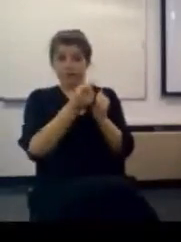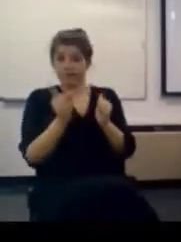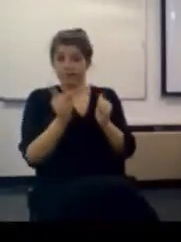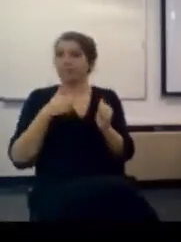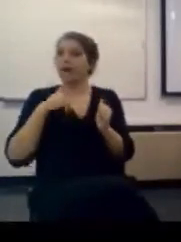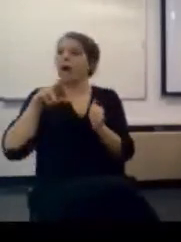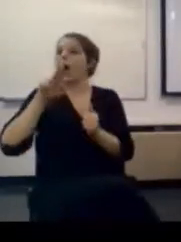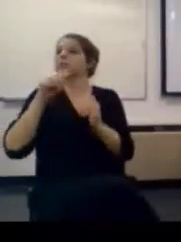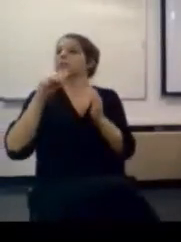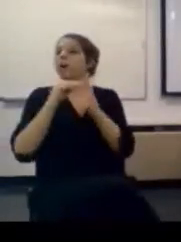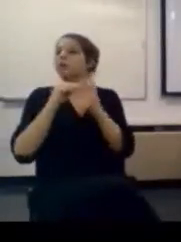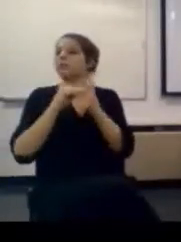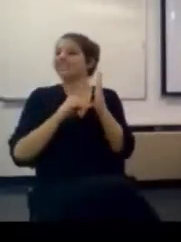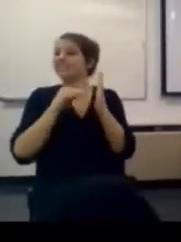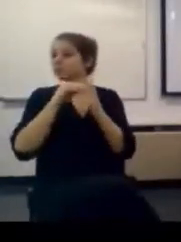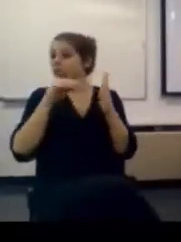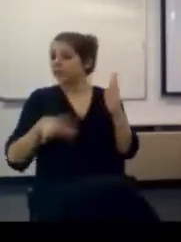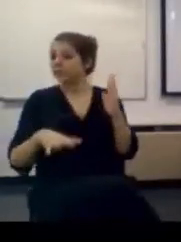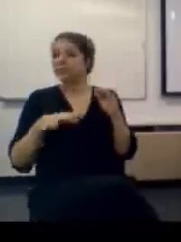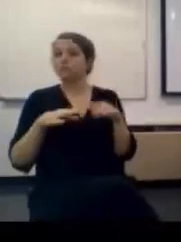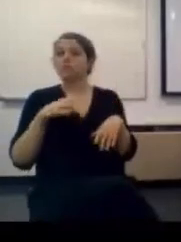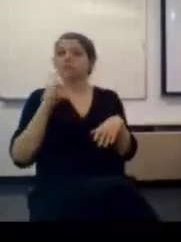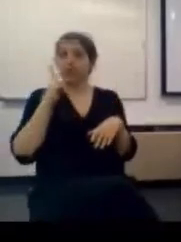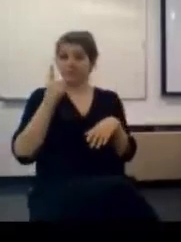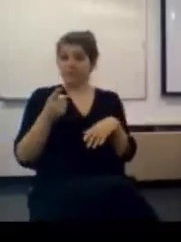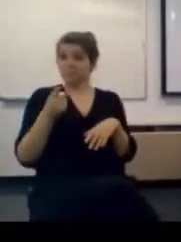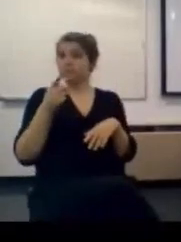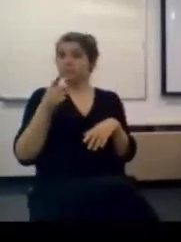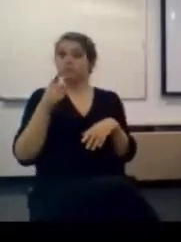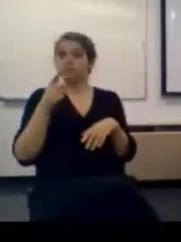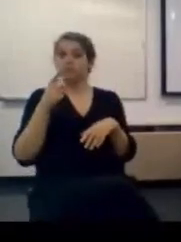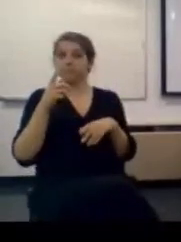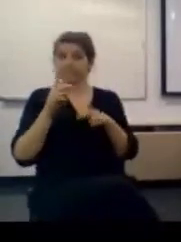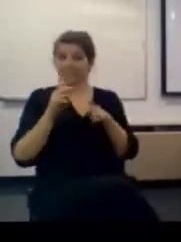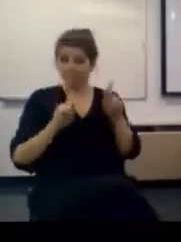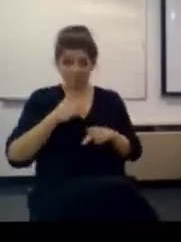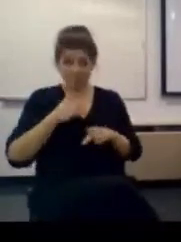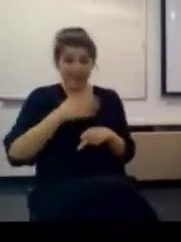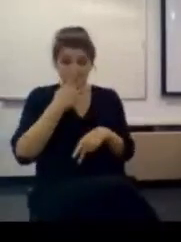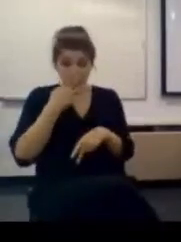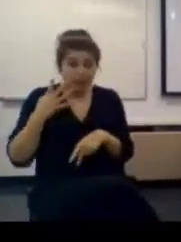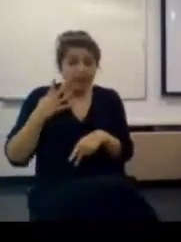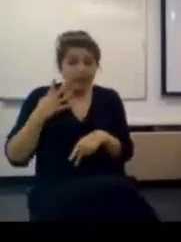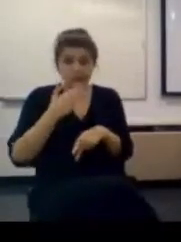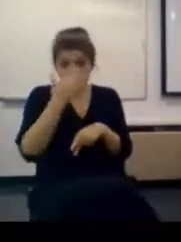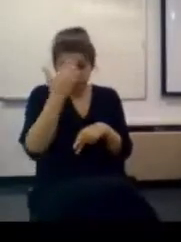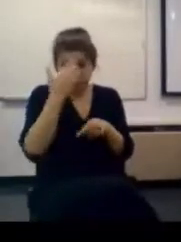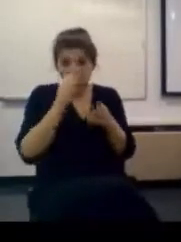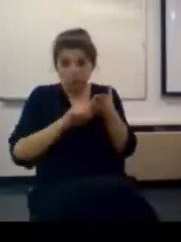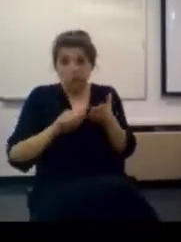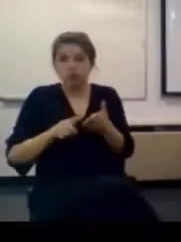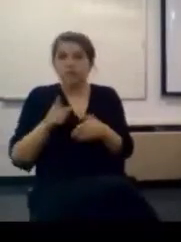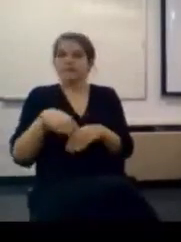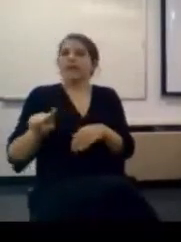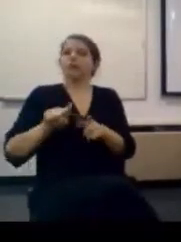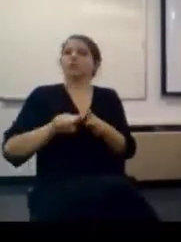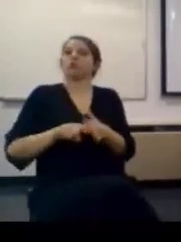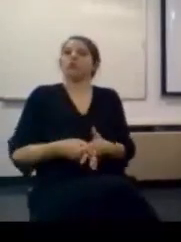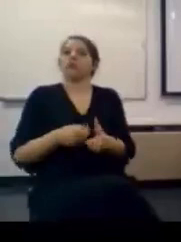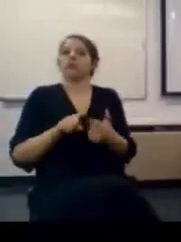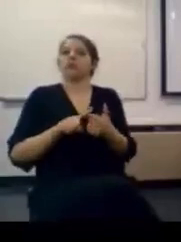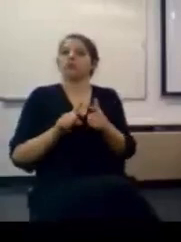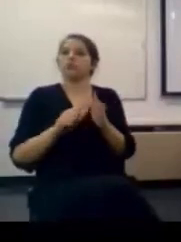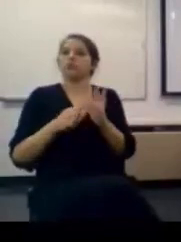when I saw the people that I work with, my undocumented students, I'm their faculty advisor, when I saw the people that I research, that are people I work with